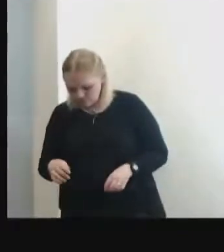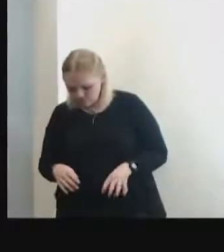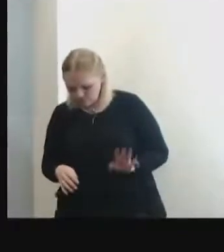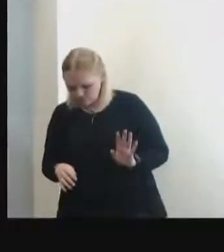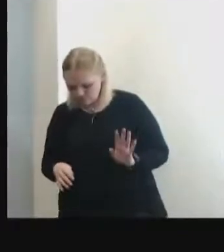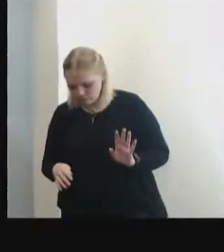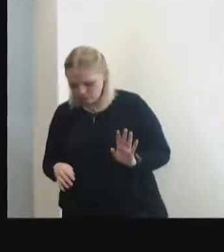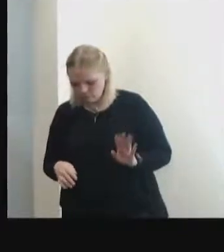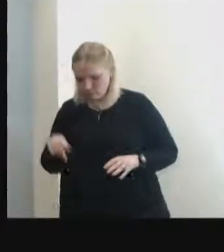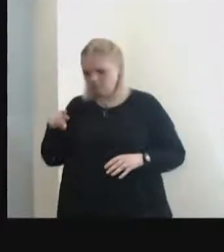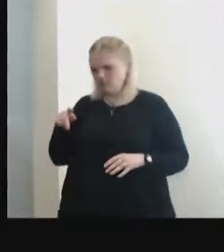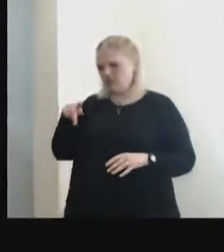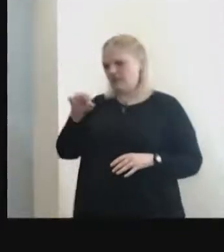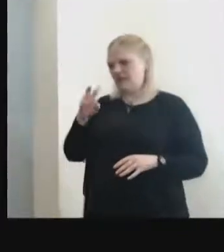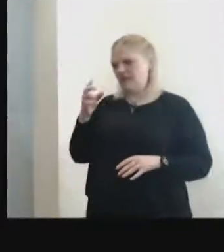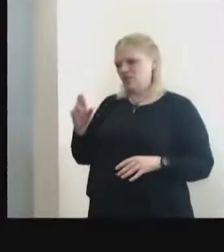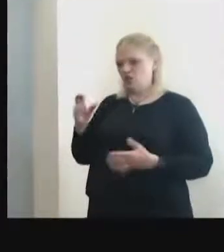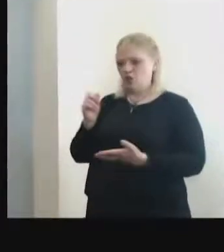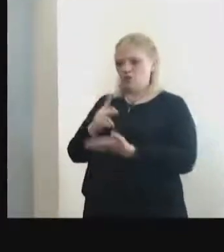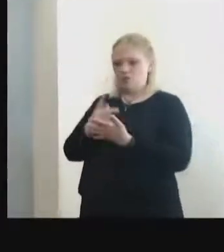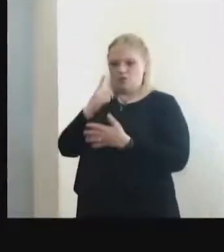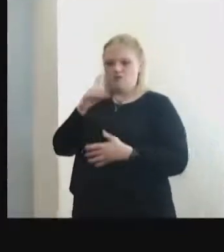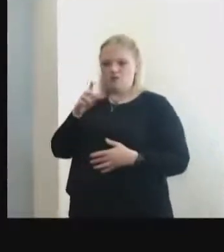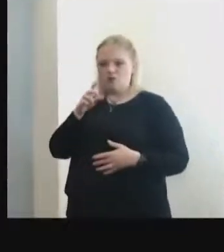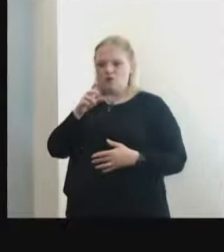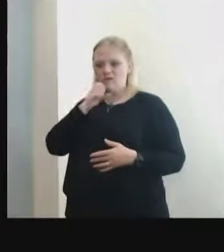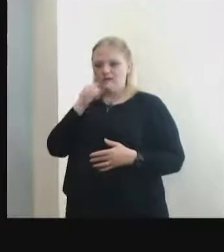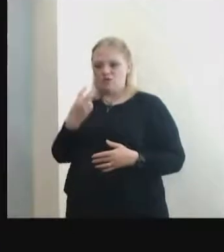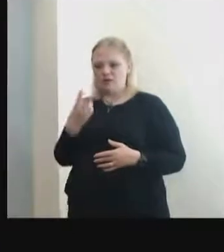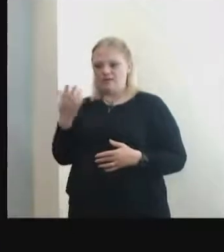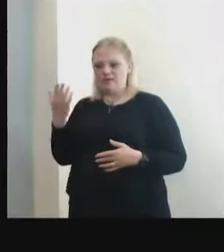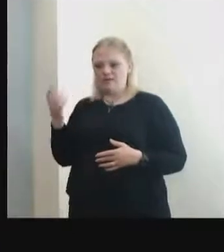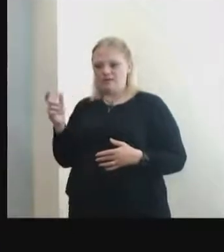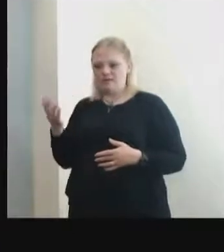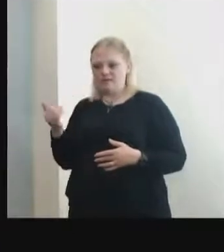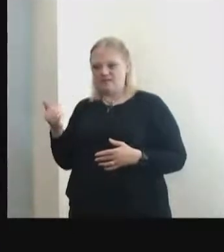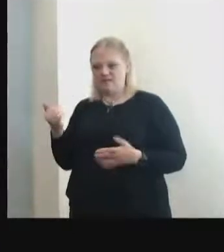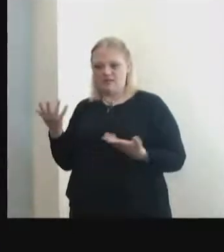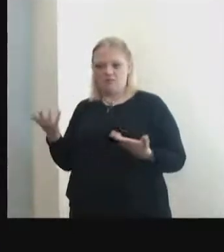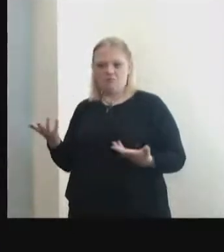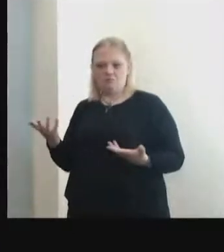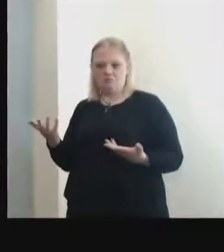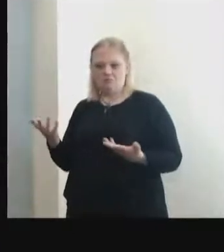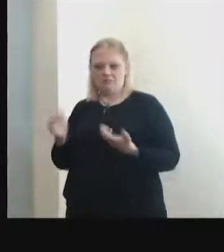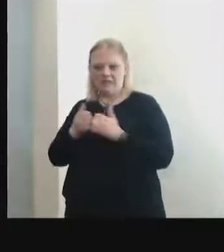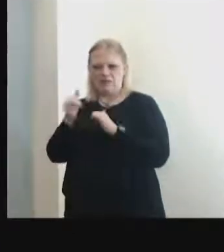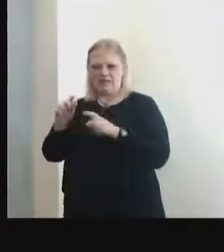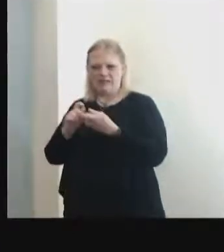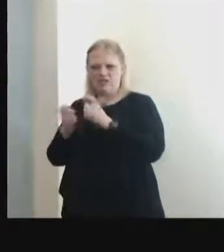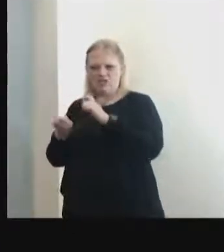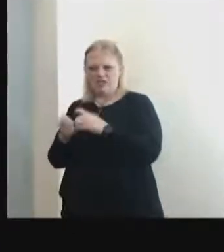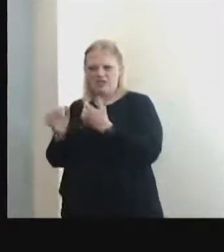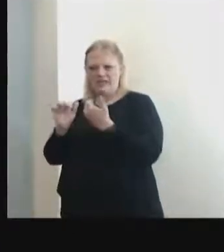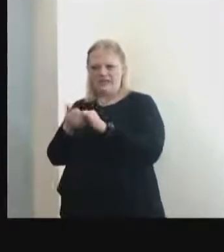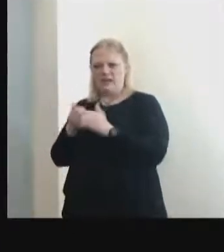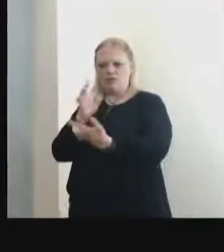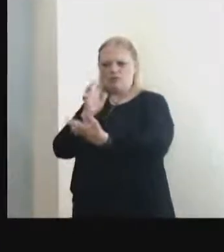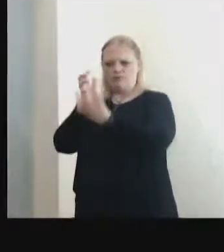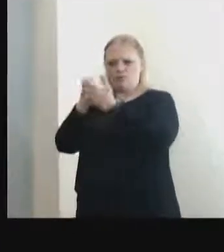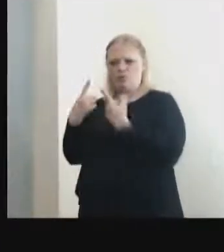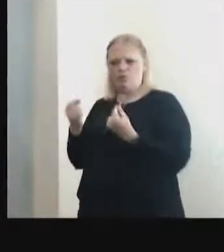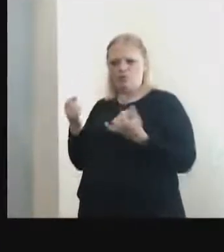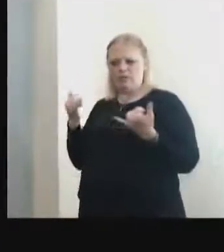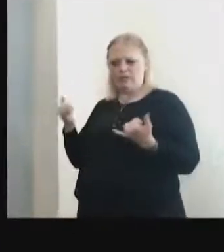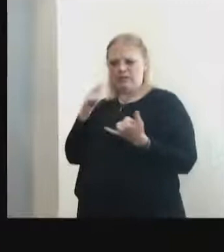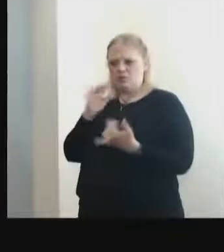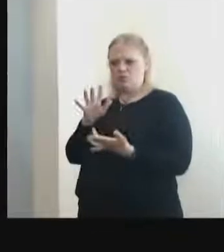As Pfizer's approved for 12 to 15-year-olds, how does your strategy to reach that age group change? How do you adapt what you're doing now to reach kids